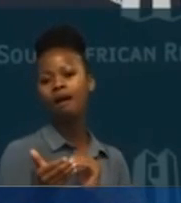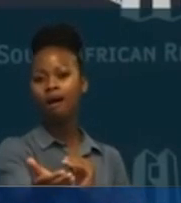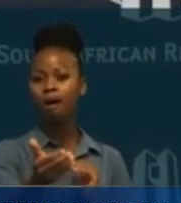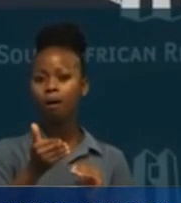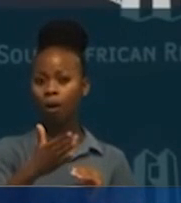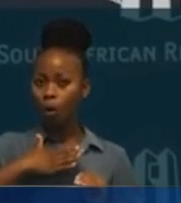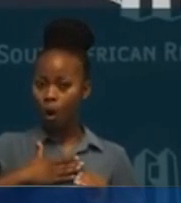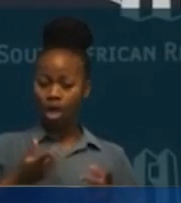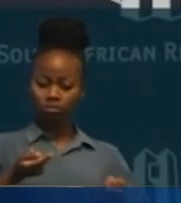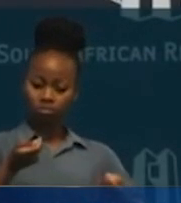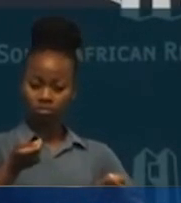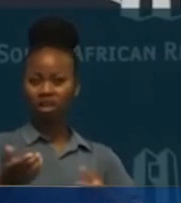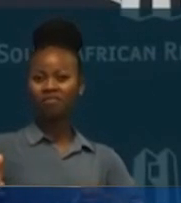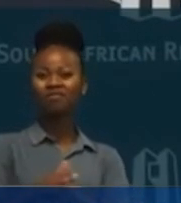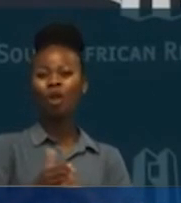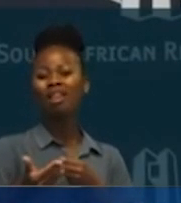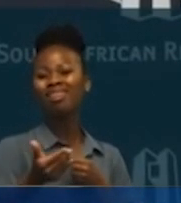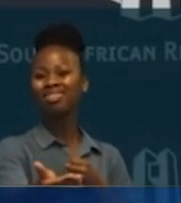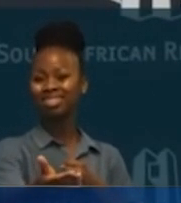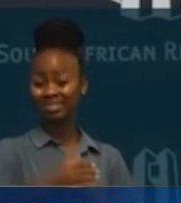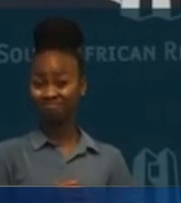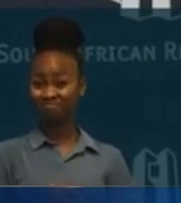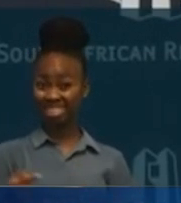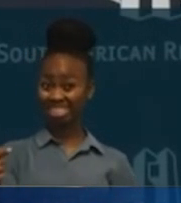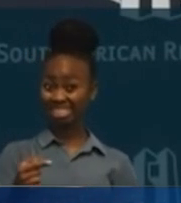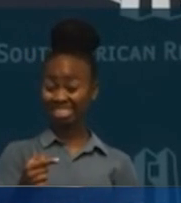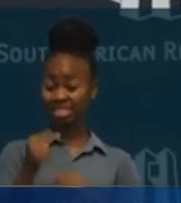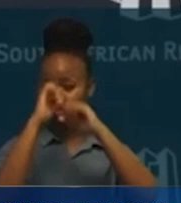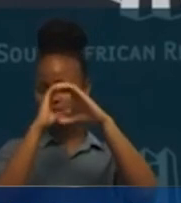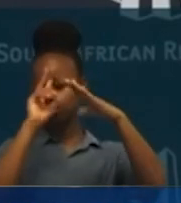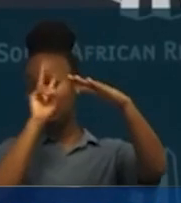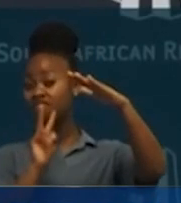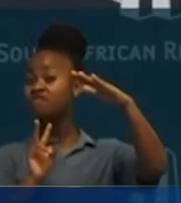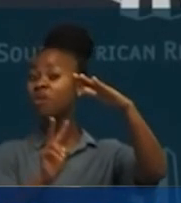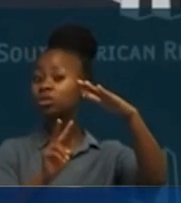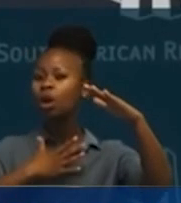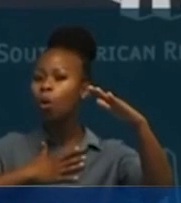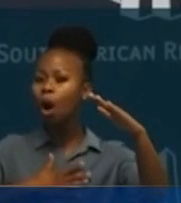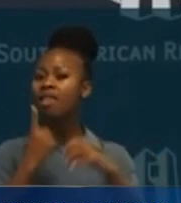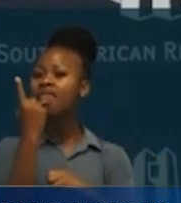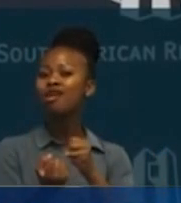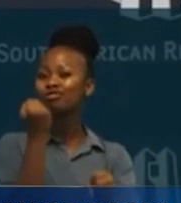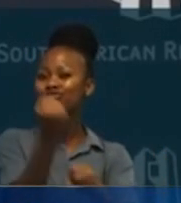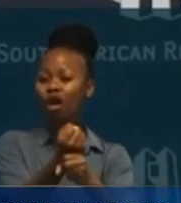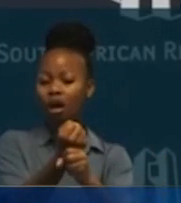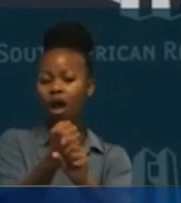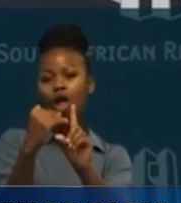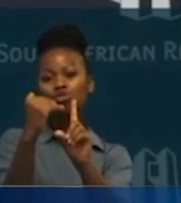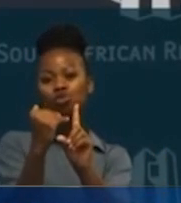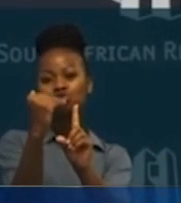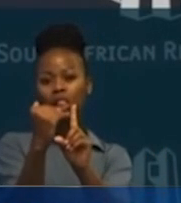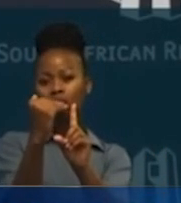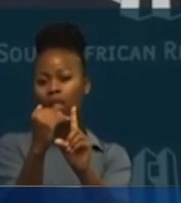medium term. The forecast sees rates moving towards neutral next year,